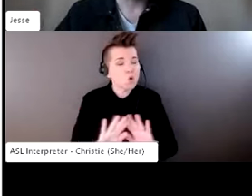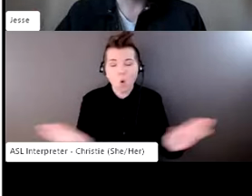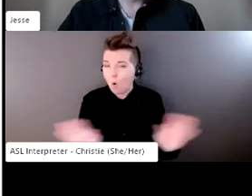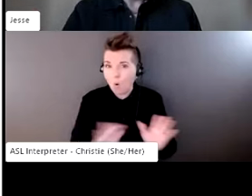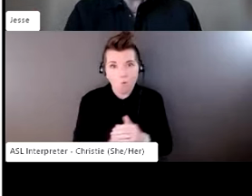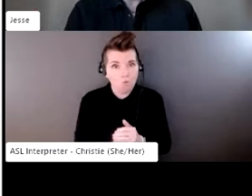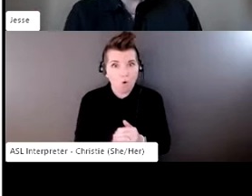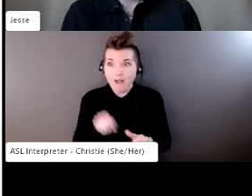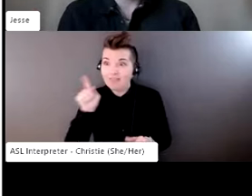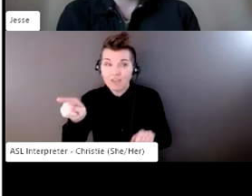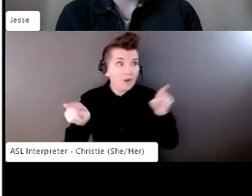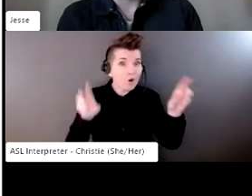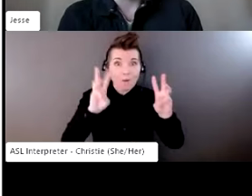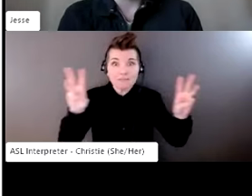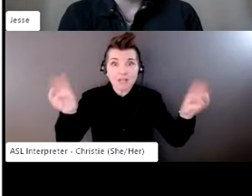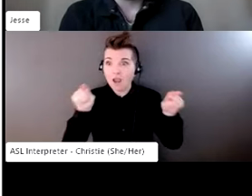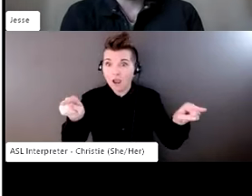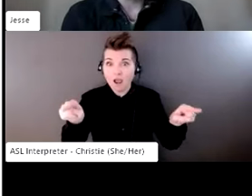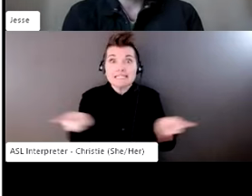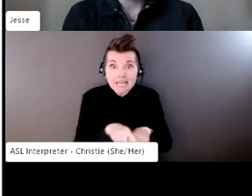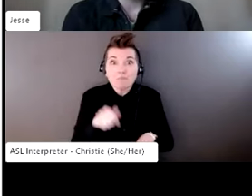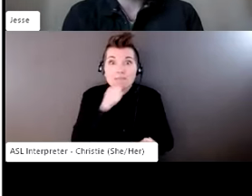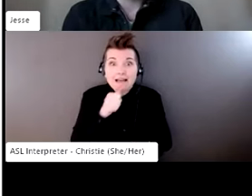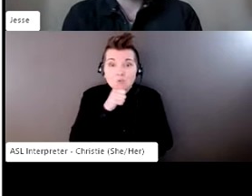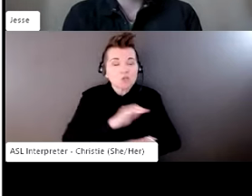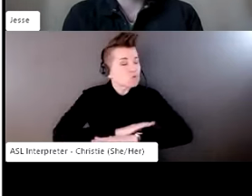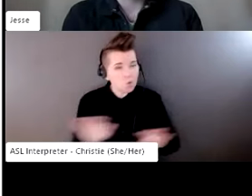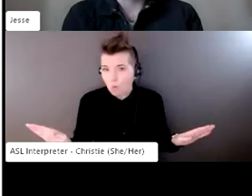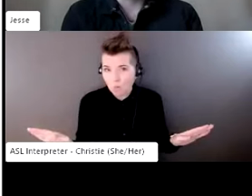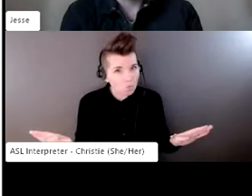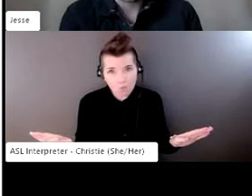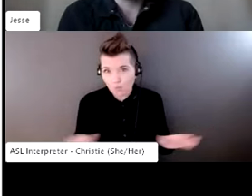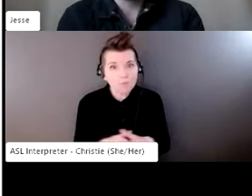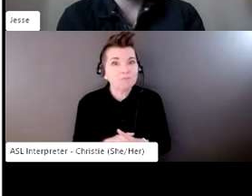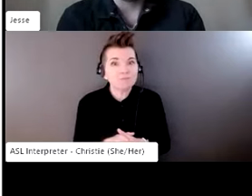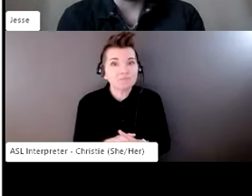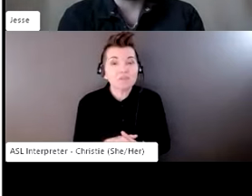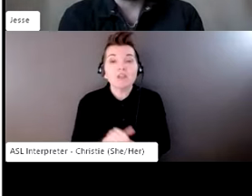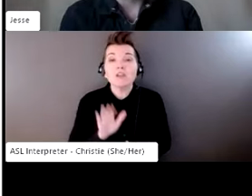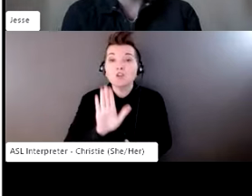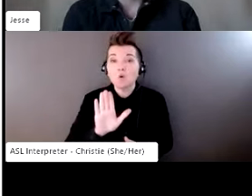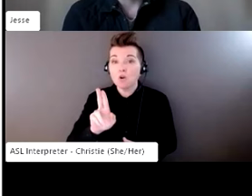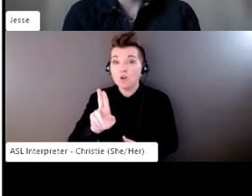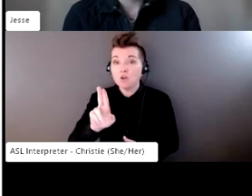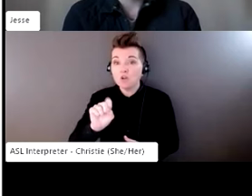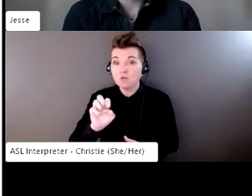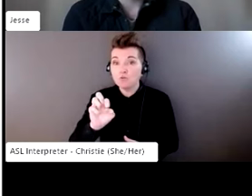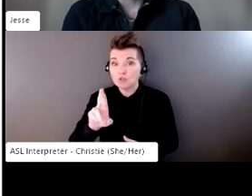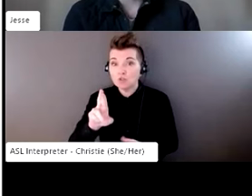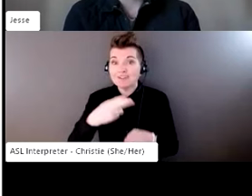websites. The username passwords that protect your financial